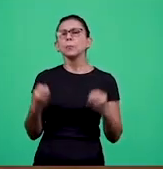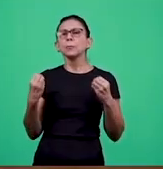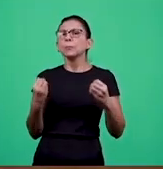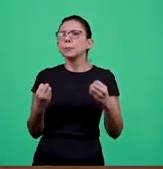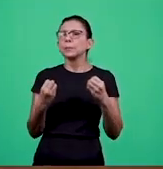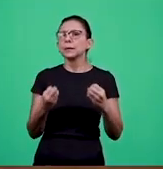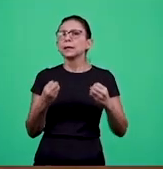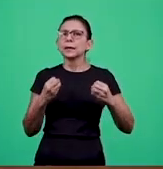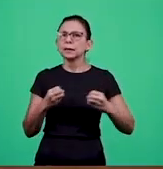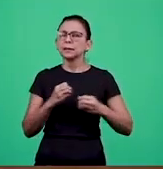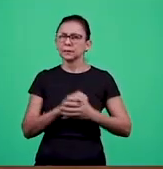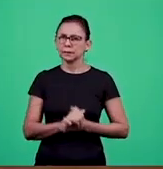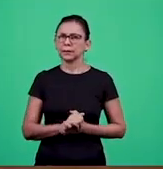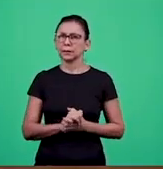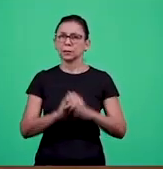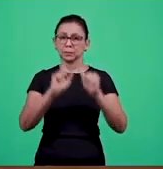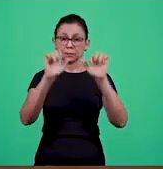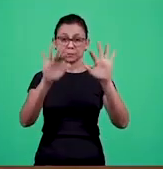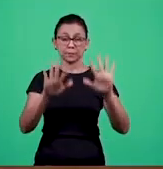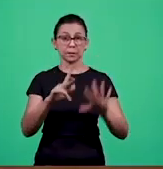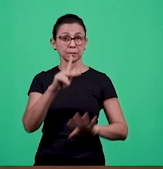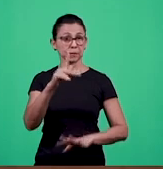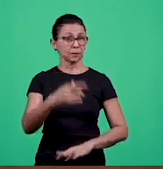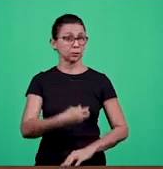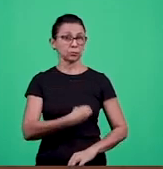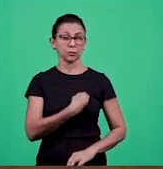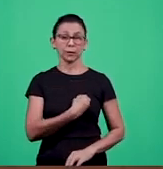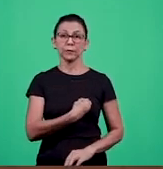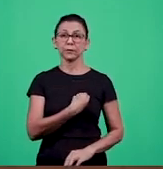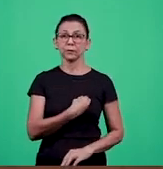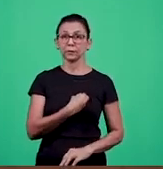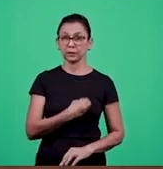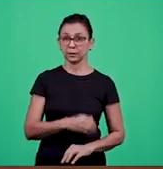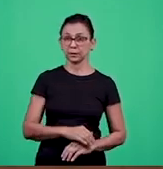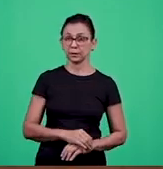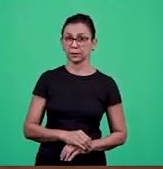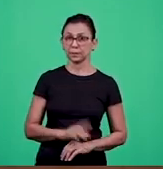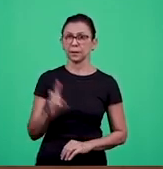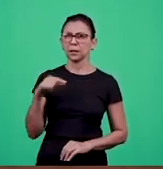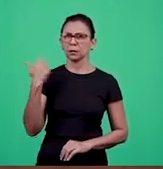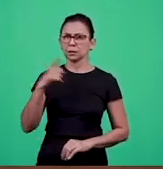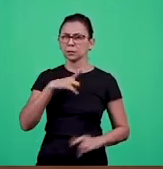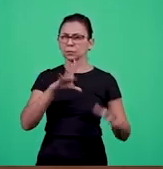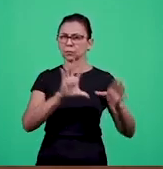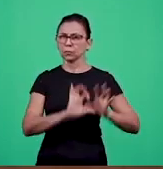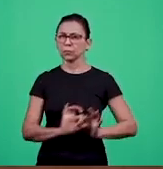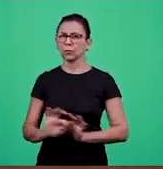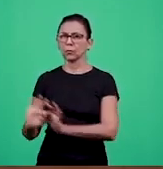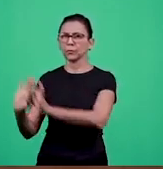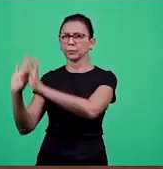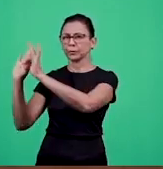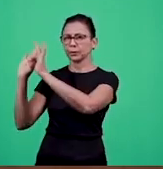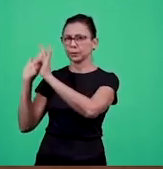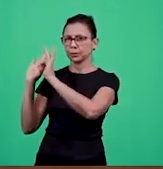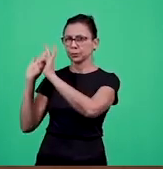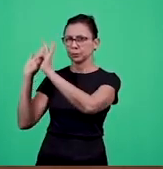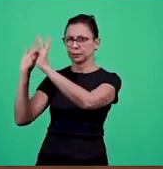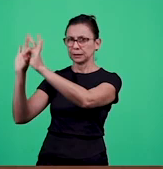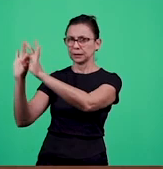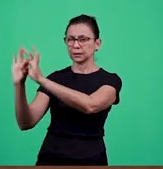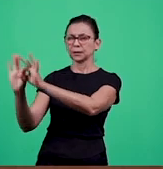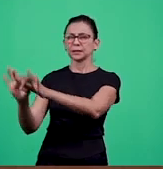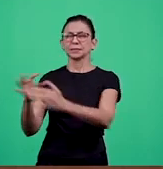so that this may be a blessing for your life. You know why? Because when we have fellowship with